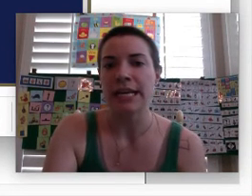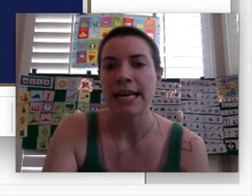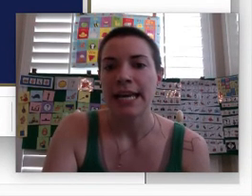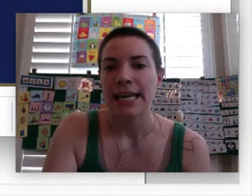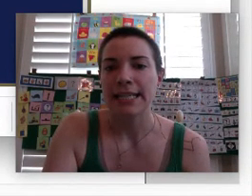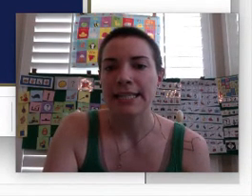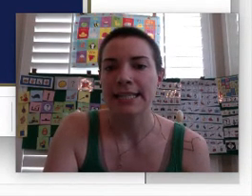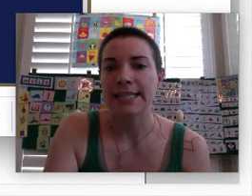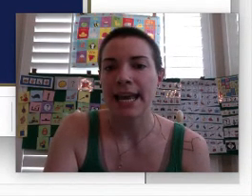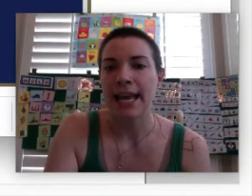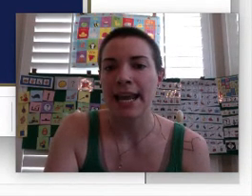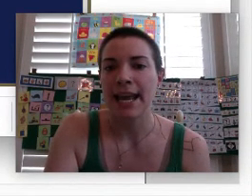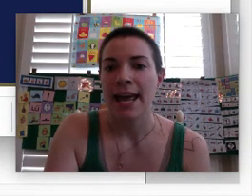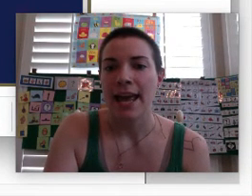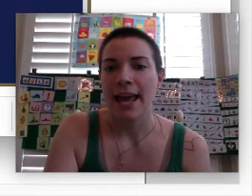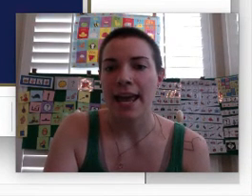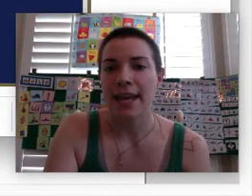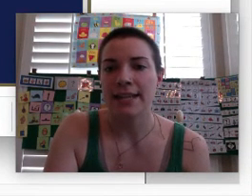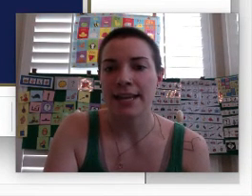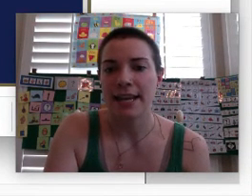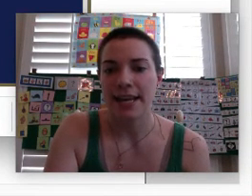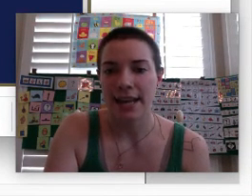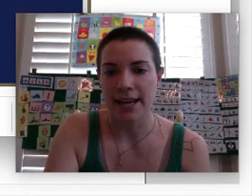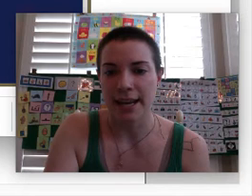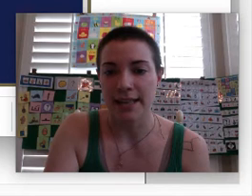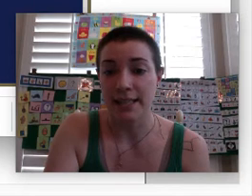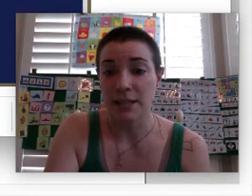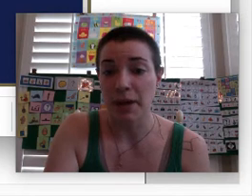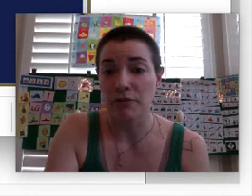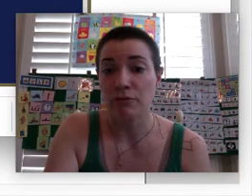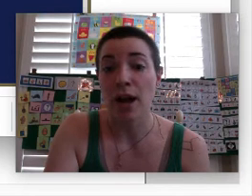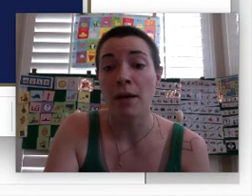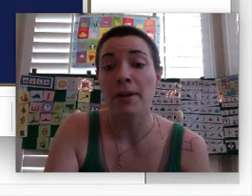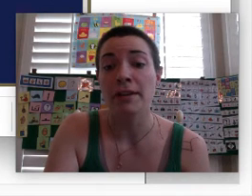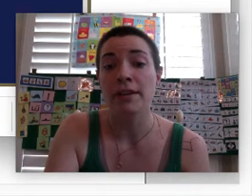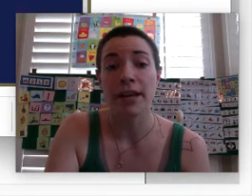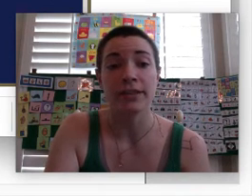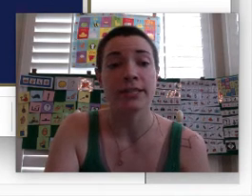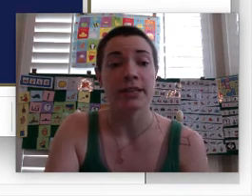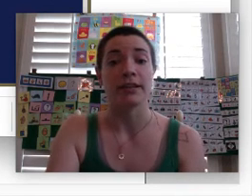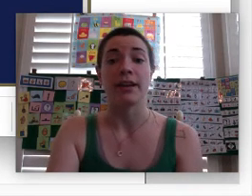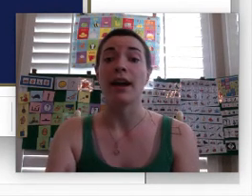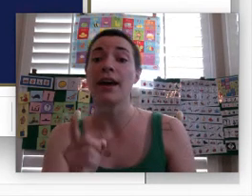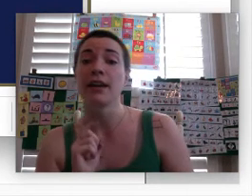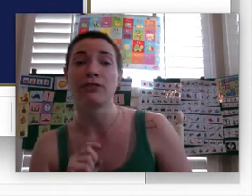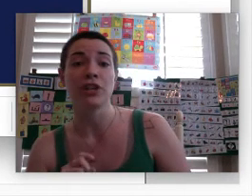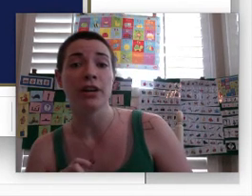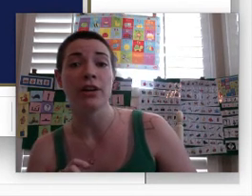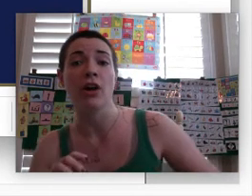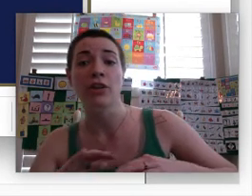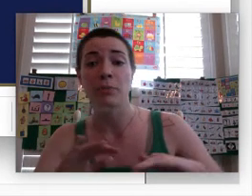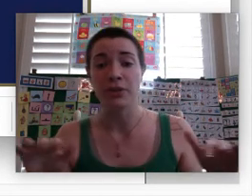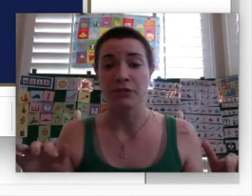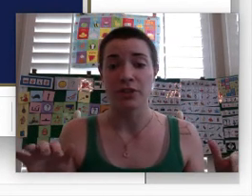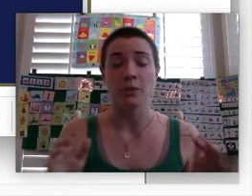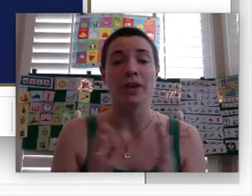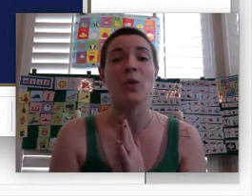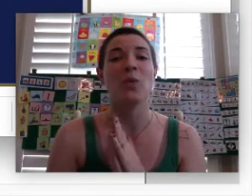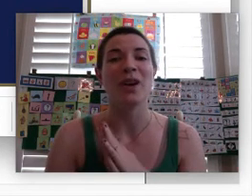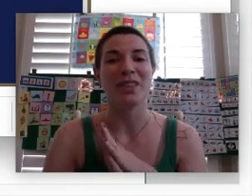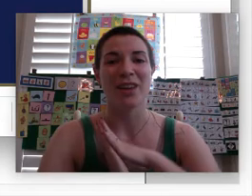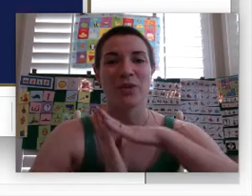story. It's Day and Night, and this is by Robin Nelson. And I have shared all the books for